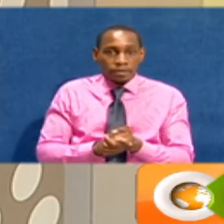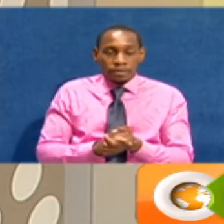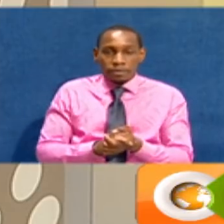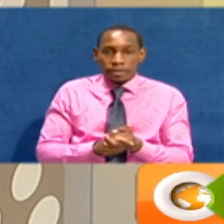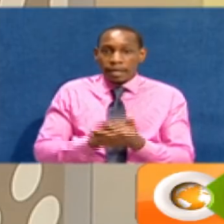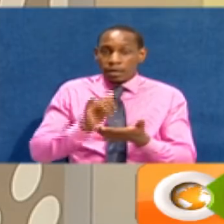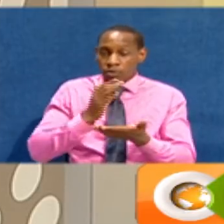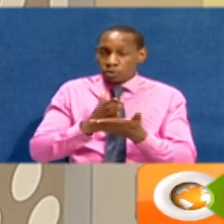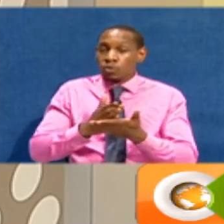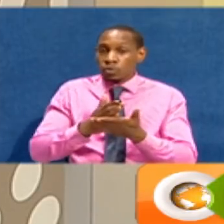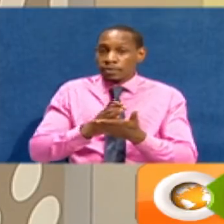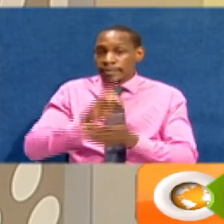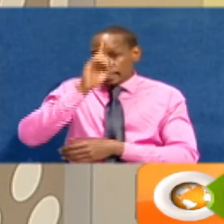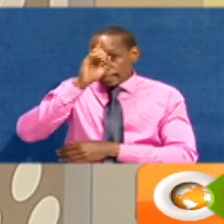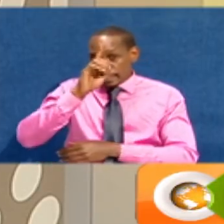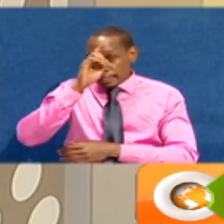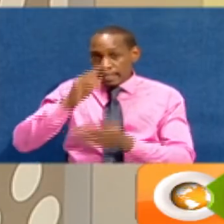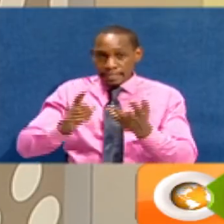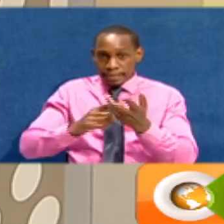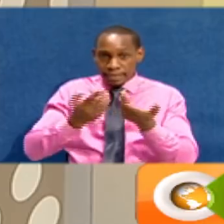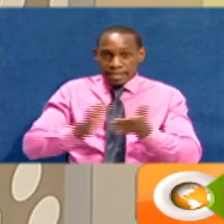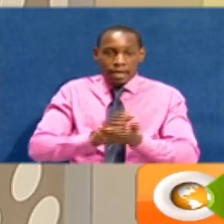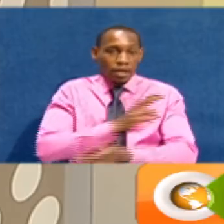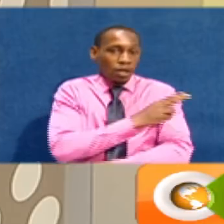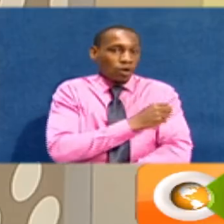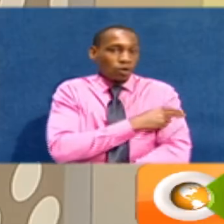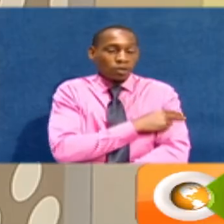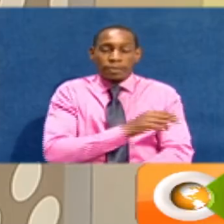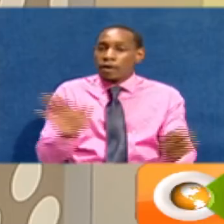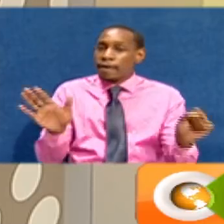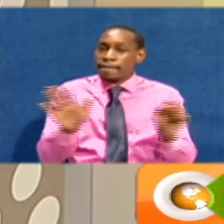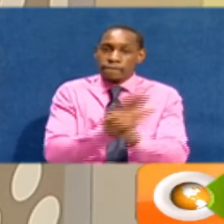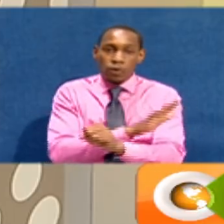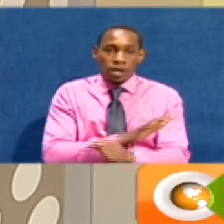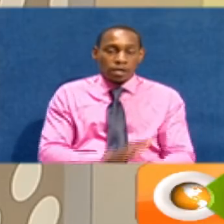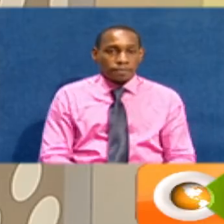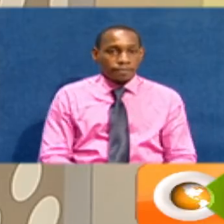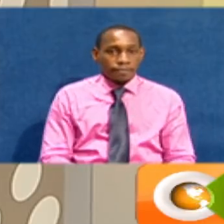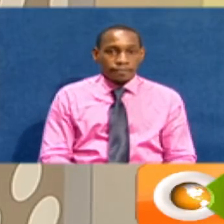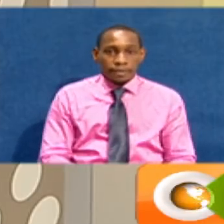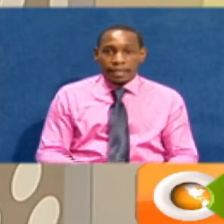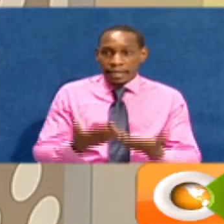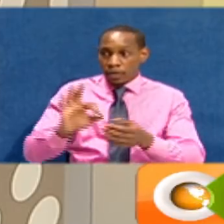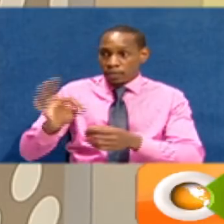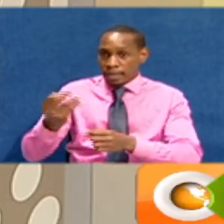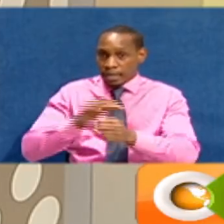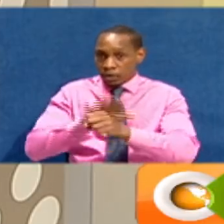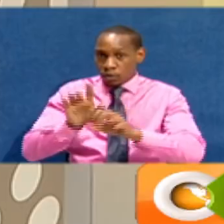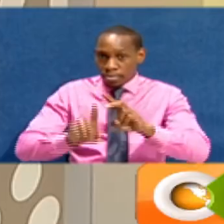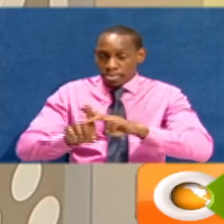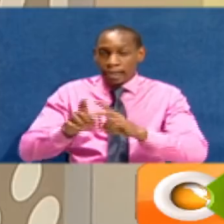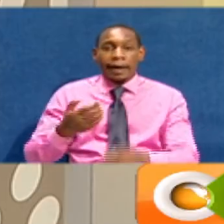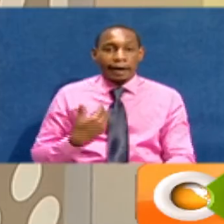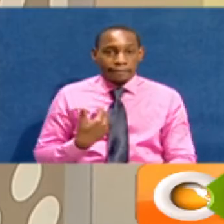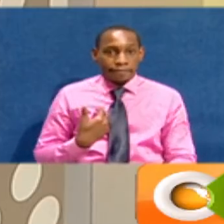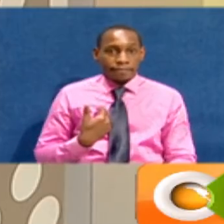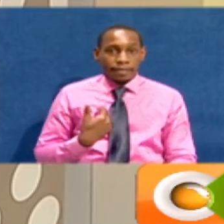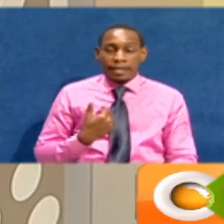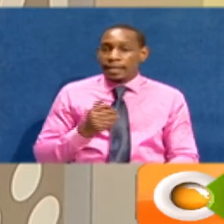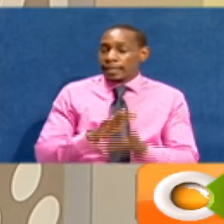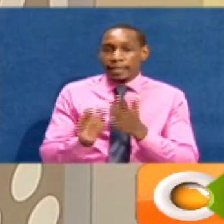any sobering statistics right now, is that our hospitals are already overrun. We're in the third wave, and